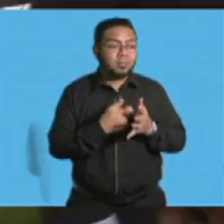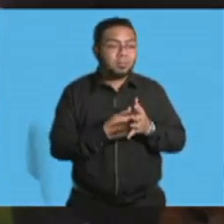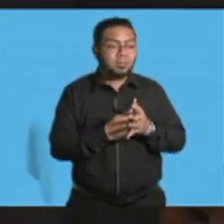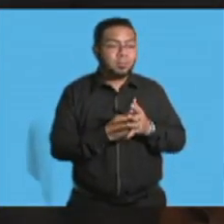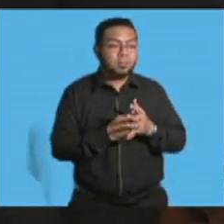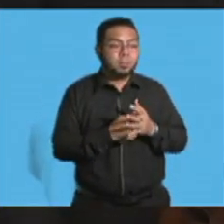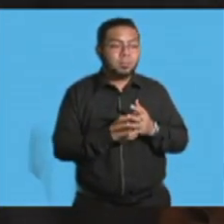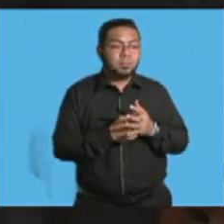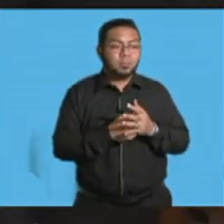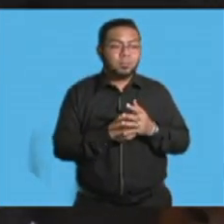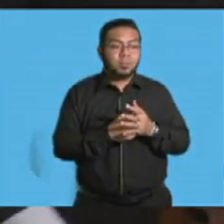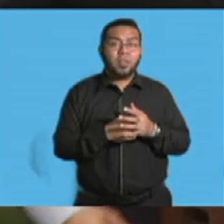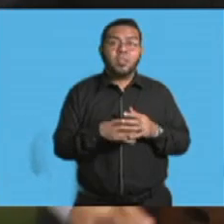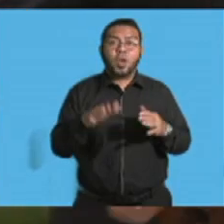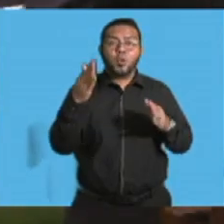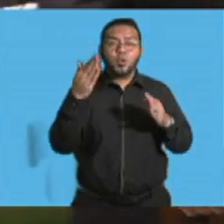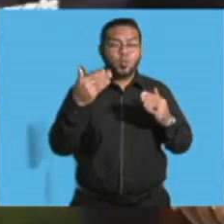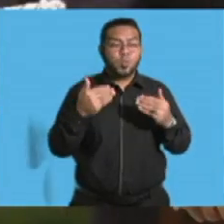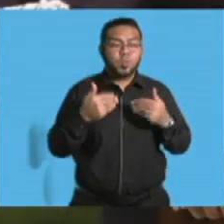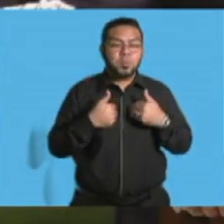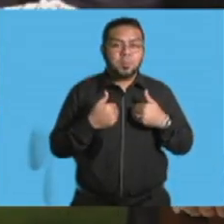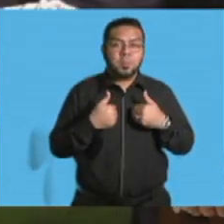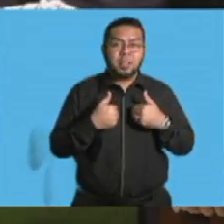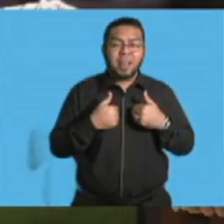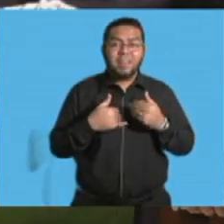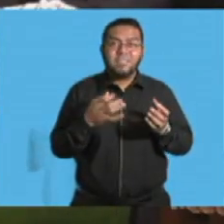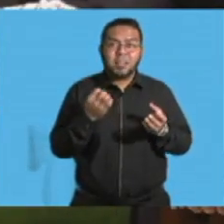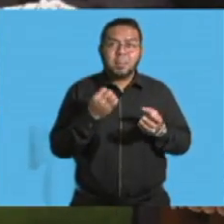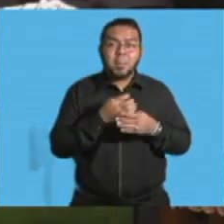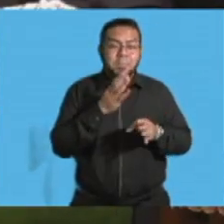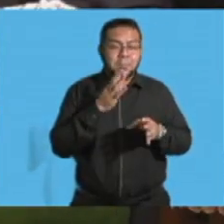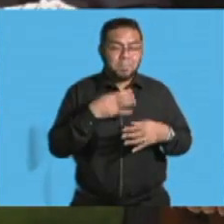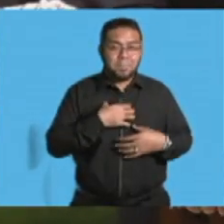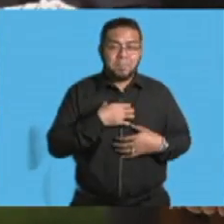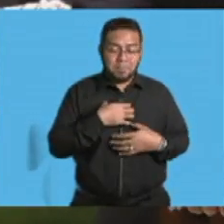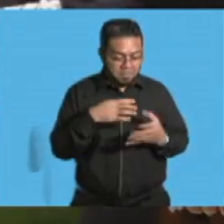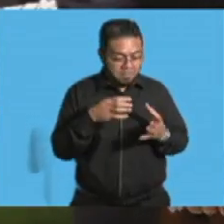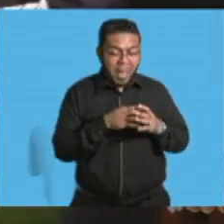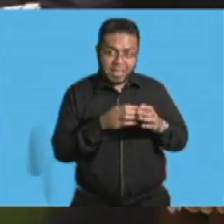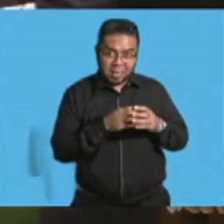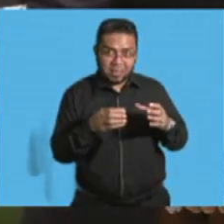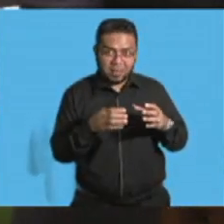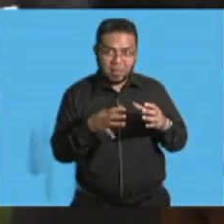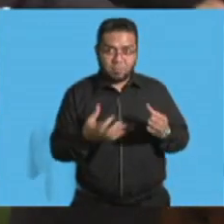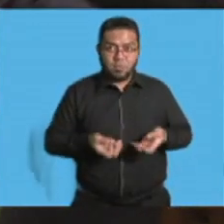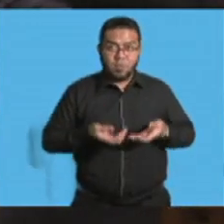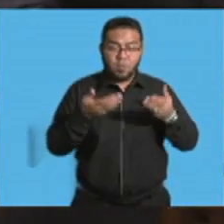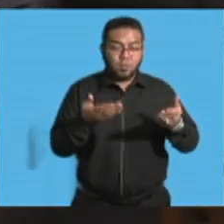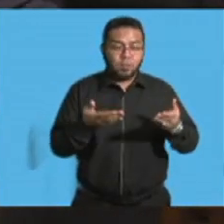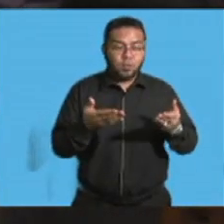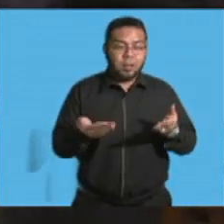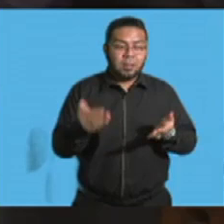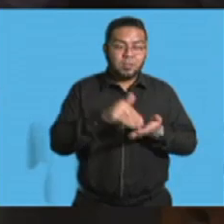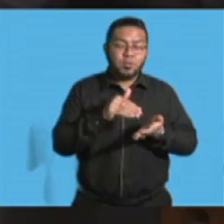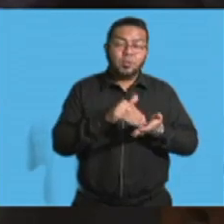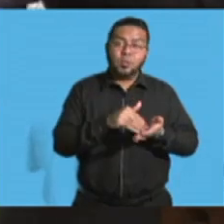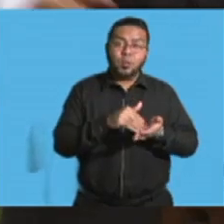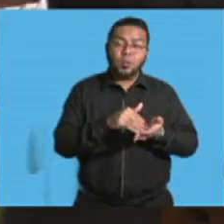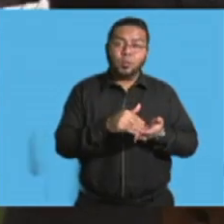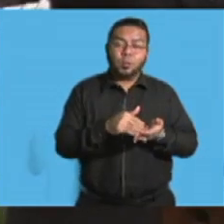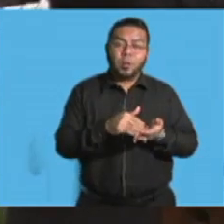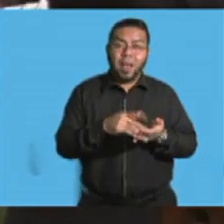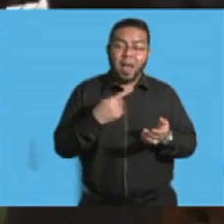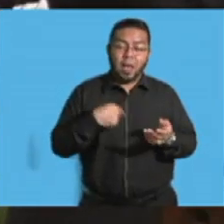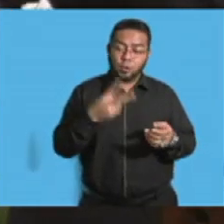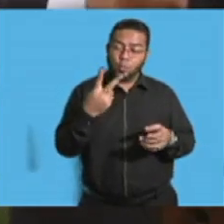recently, the European Investment Bank, is eagerly offering, Madam Speaker, additional loans on concessional terms.